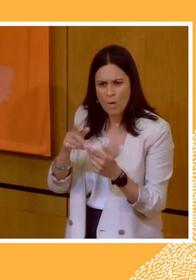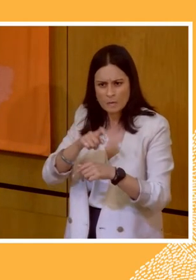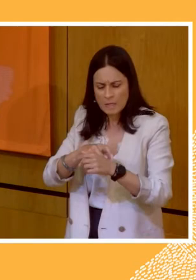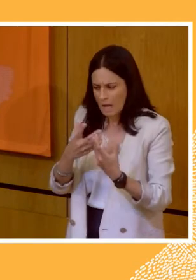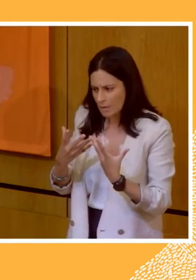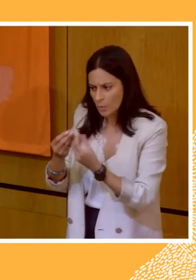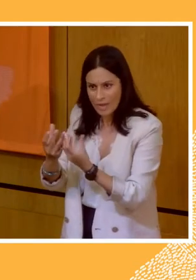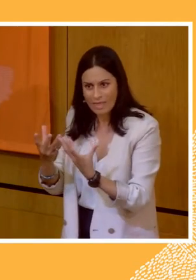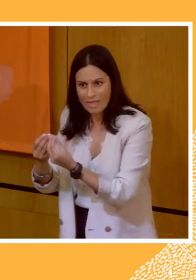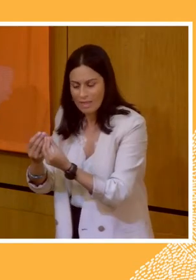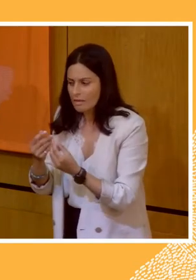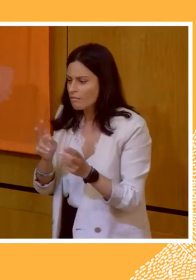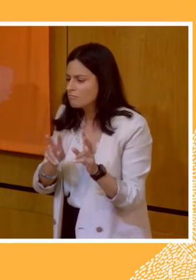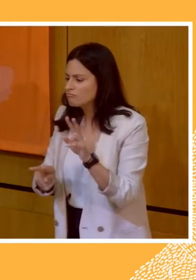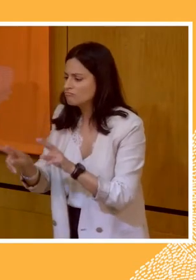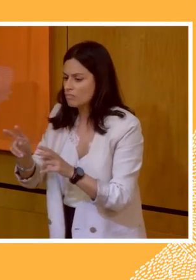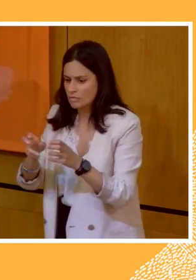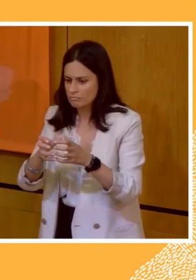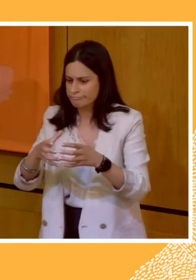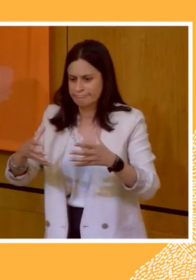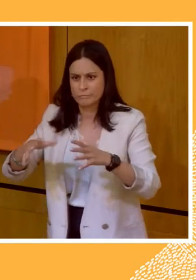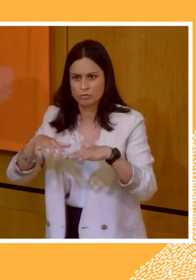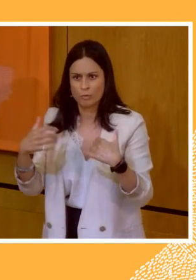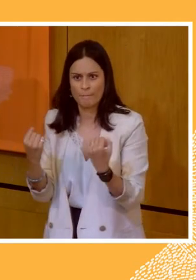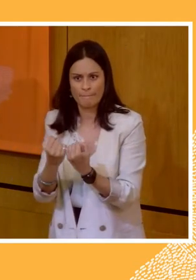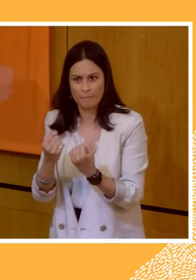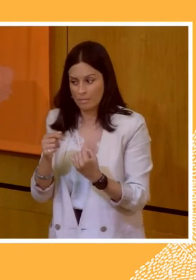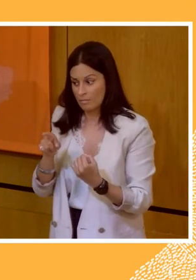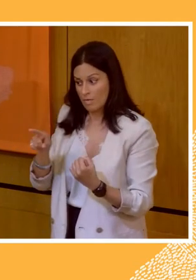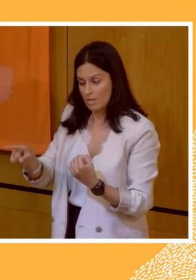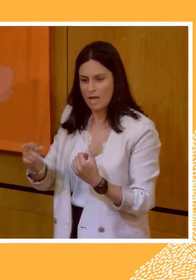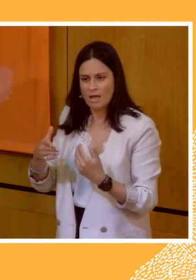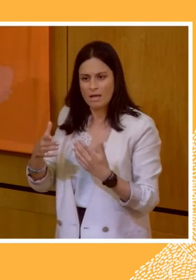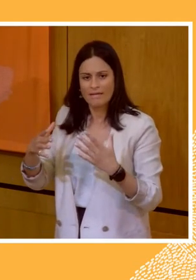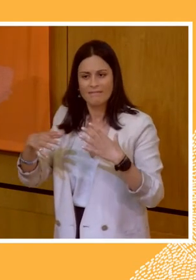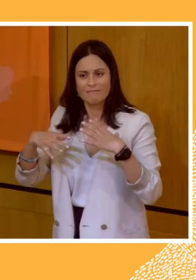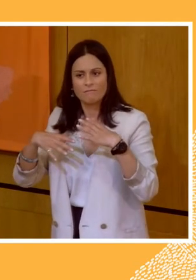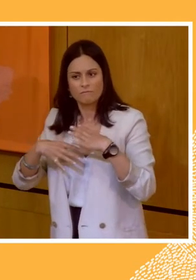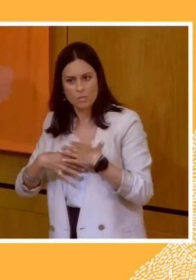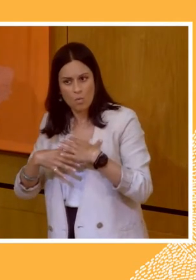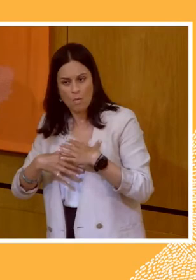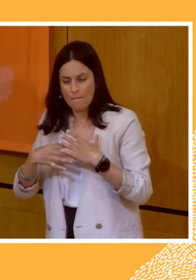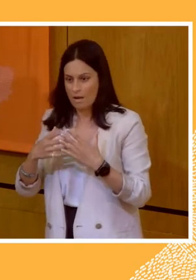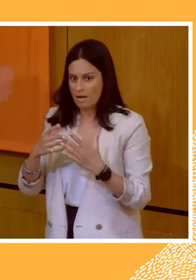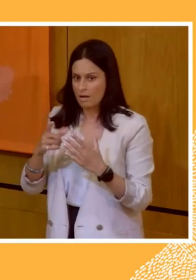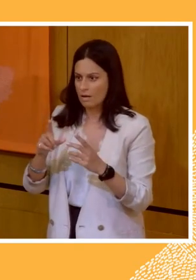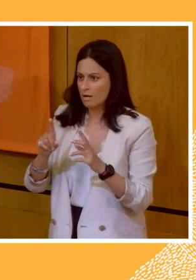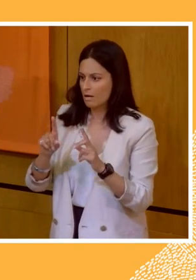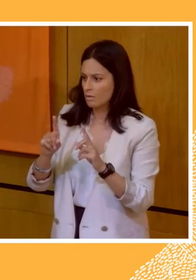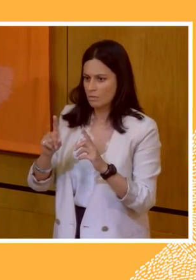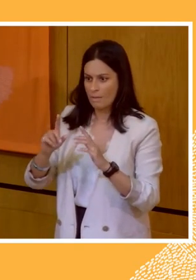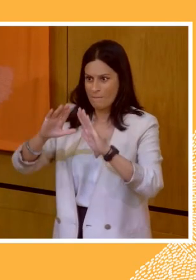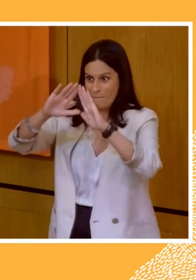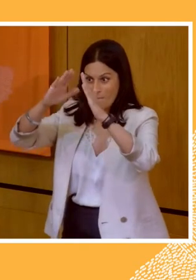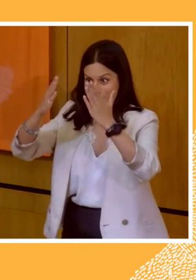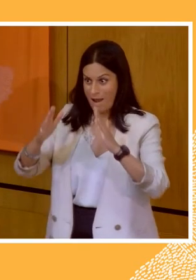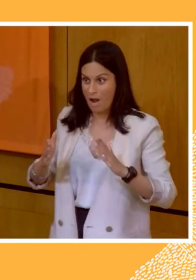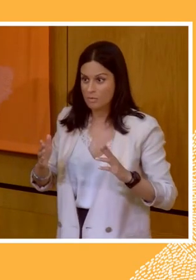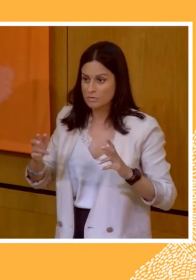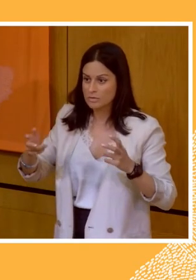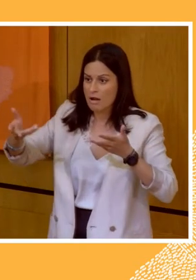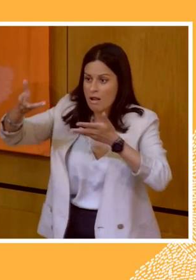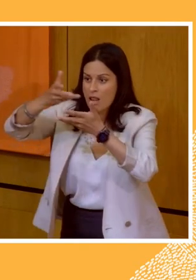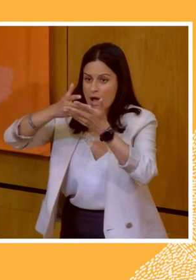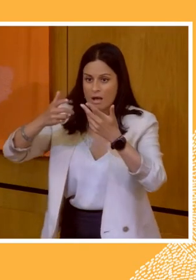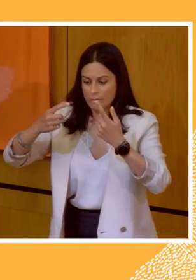together, and it was with a bigger group, and it was more informal in a way, and it was in a clearing that wasn't up on the mountain, it was down